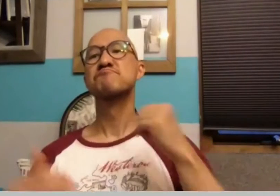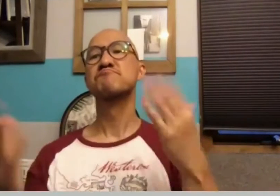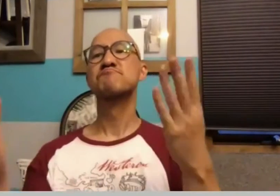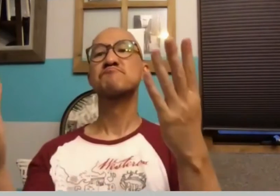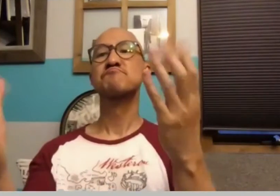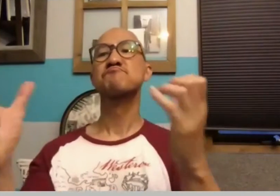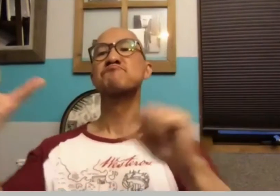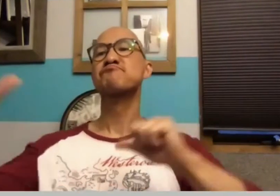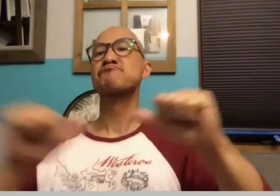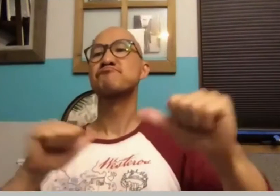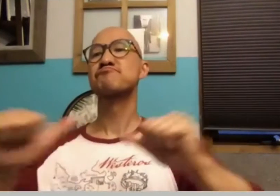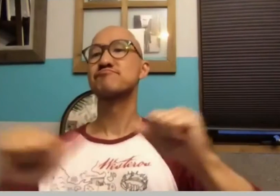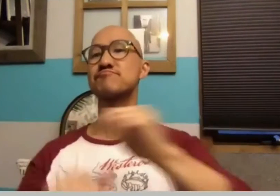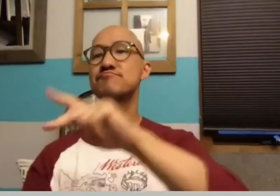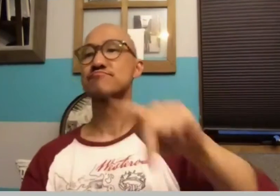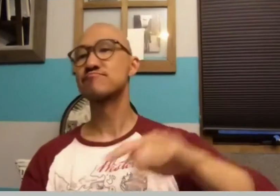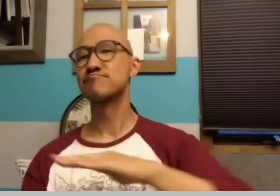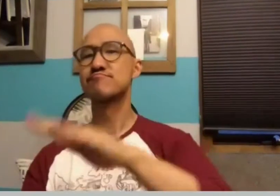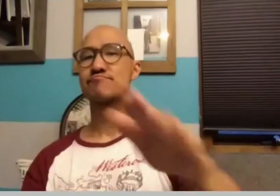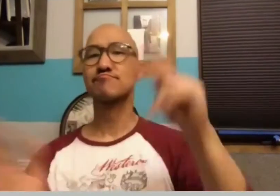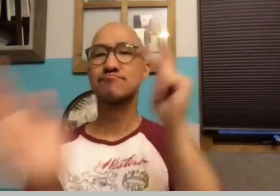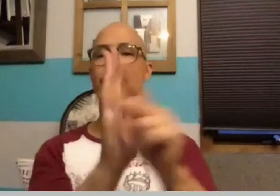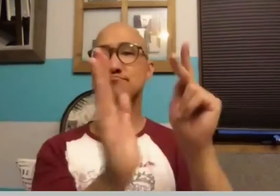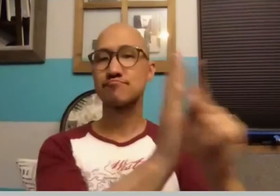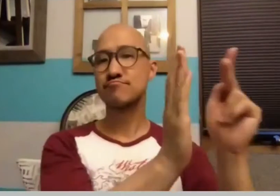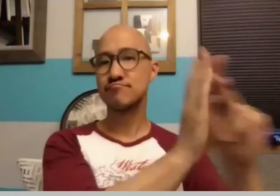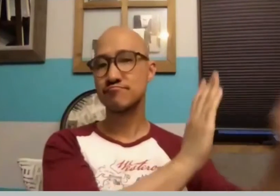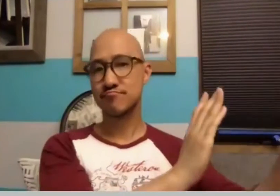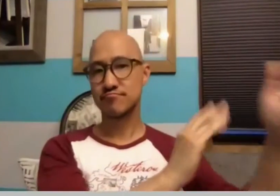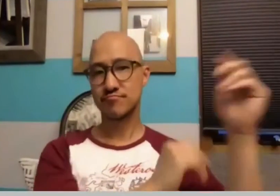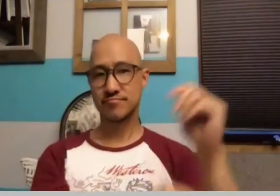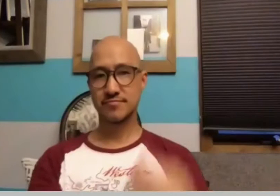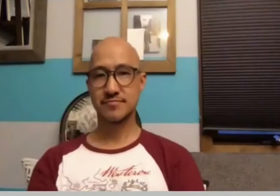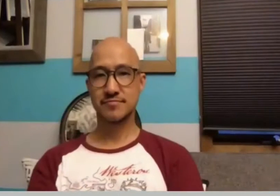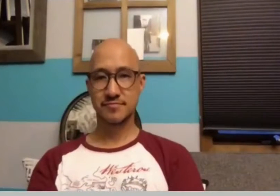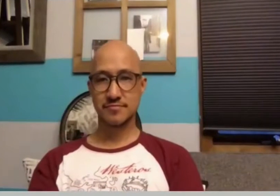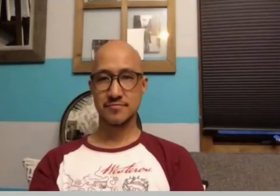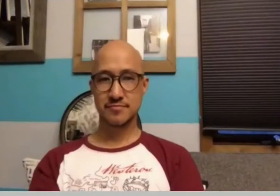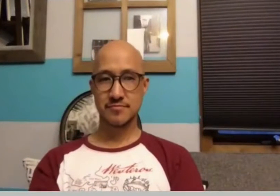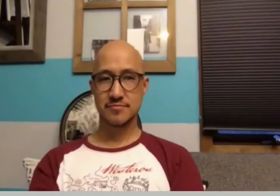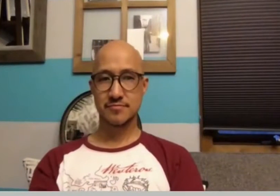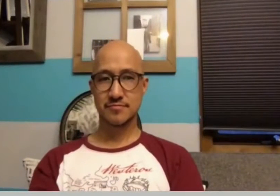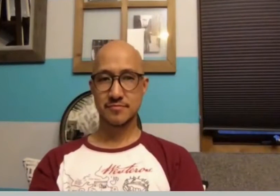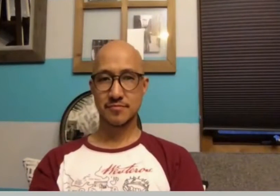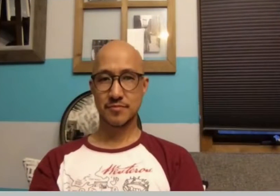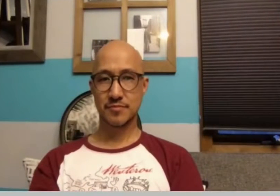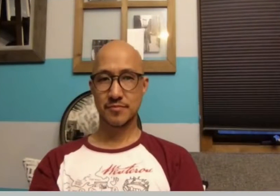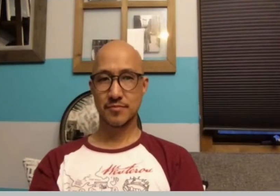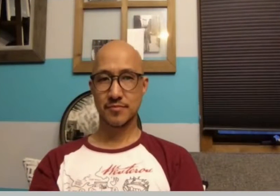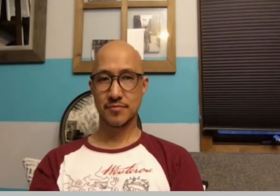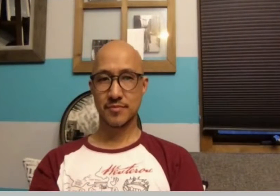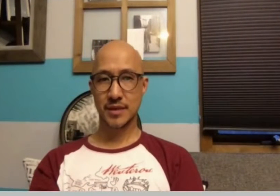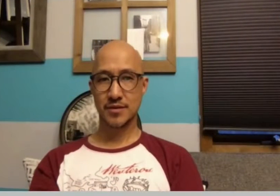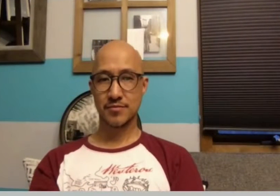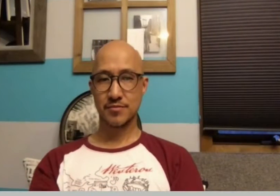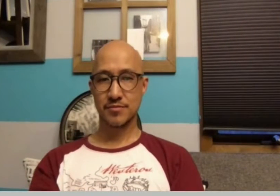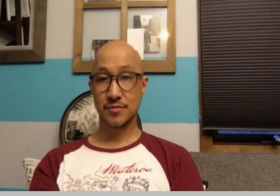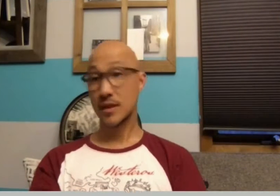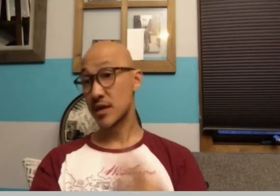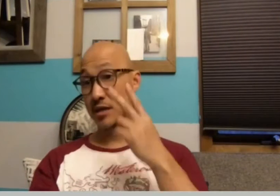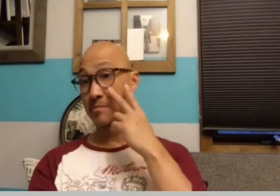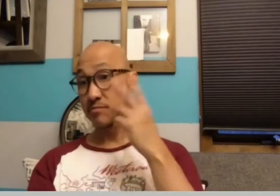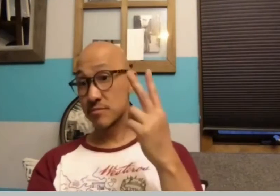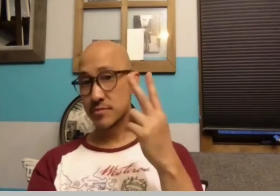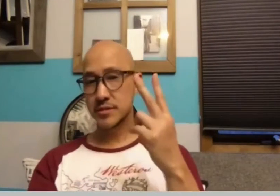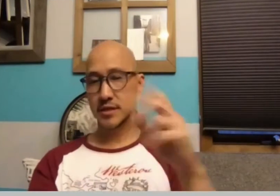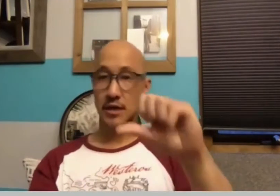are looking really closely might notice there are 2 Obadiahs and 2 Joels on this map, and that's for purpose, for good reason. These are 2 very small